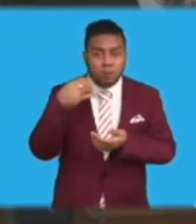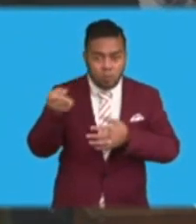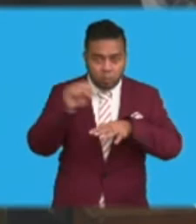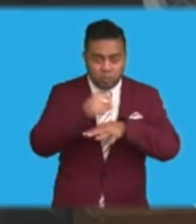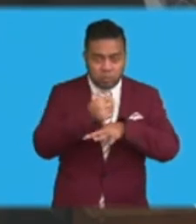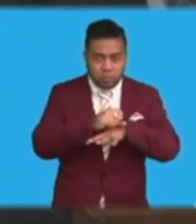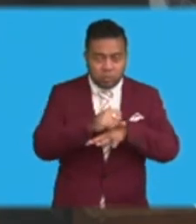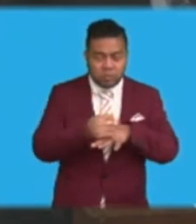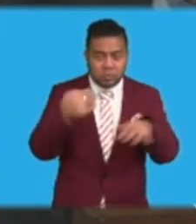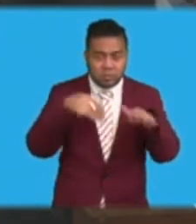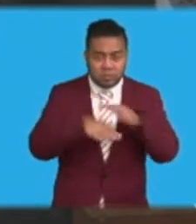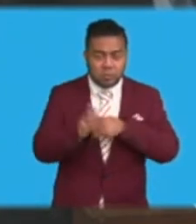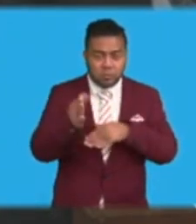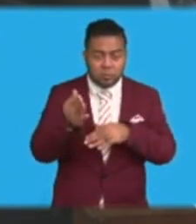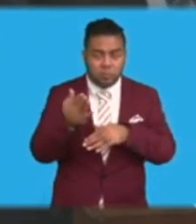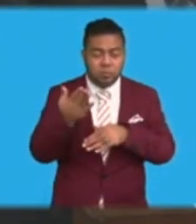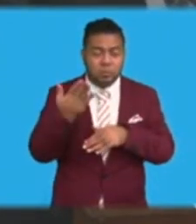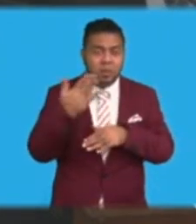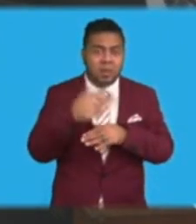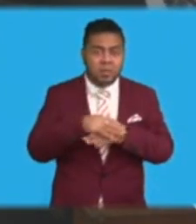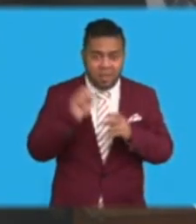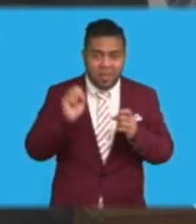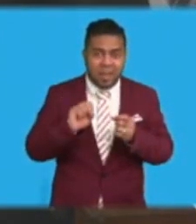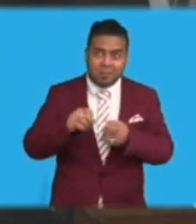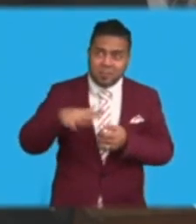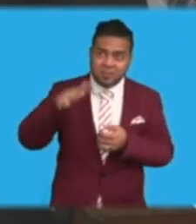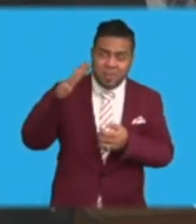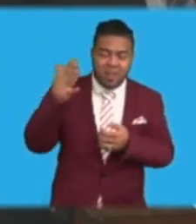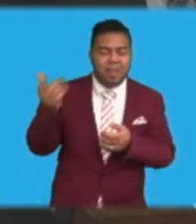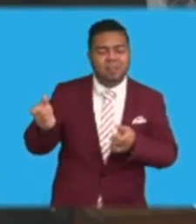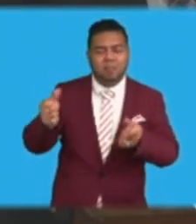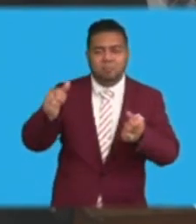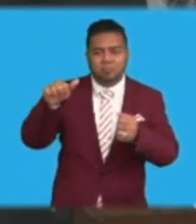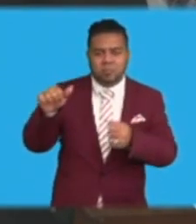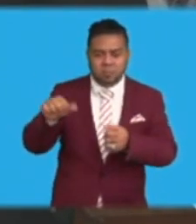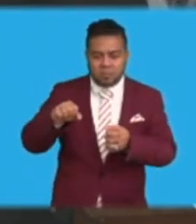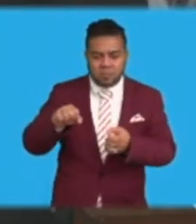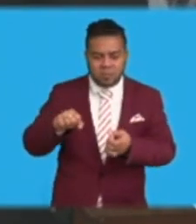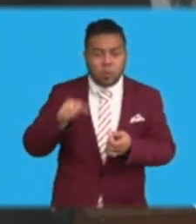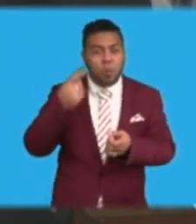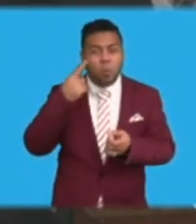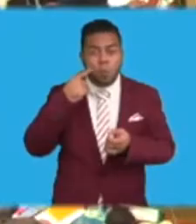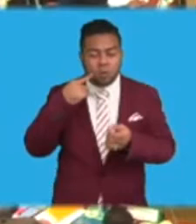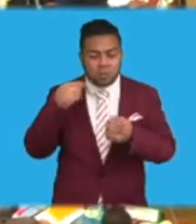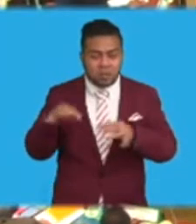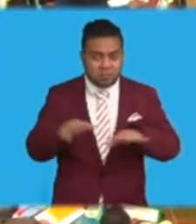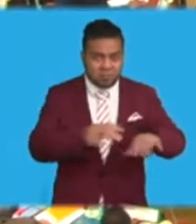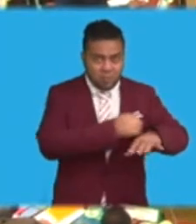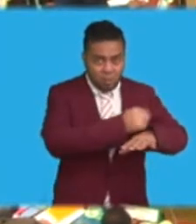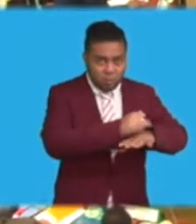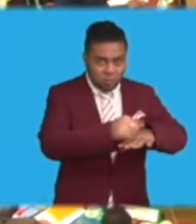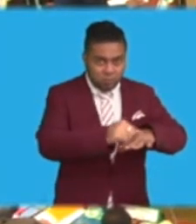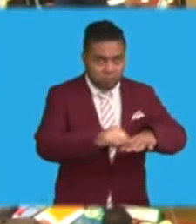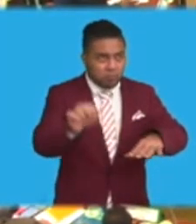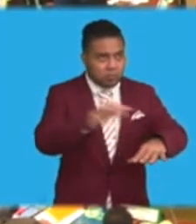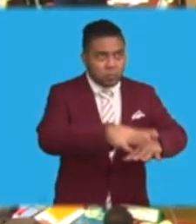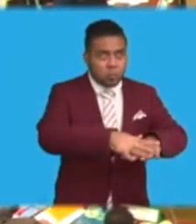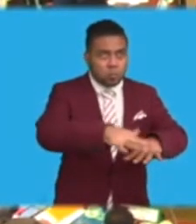the atmosphere and back onto the land or Earth in the form of rain or